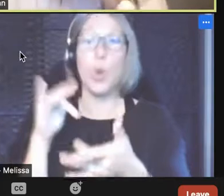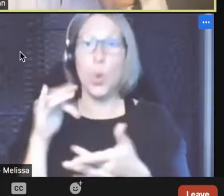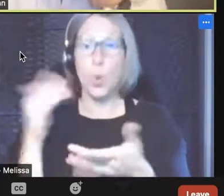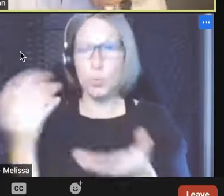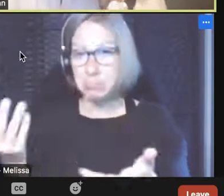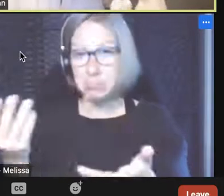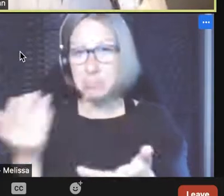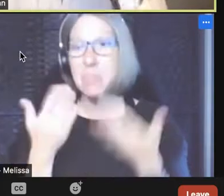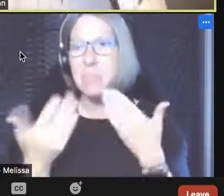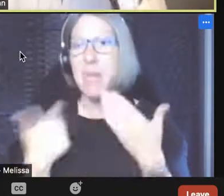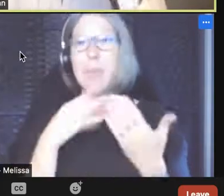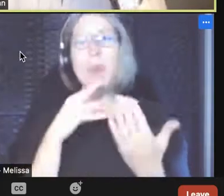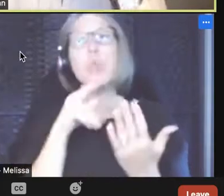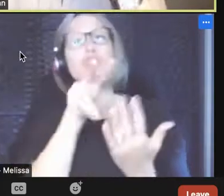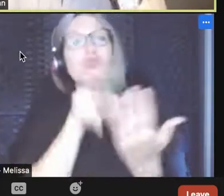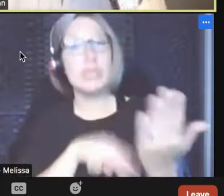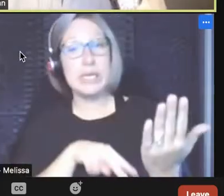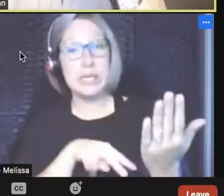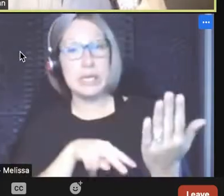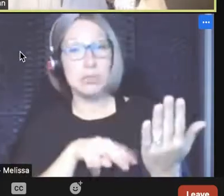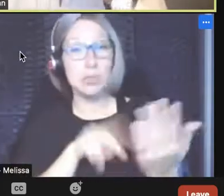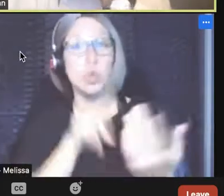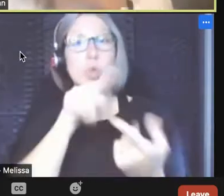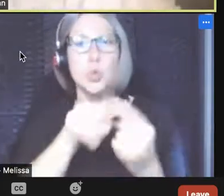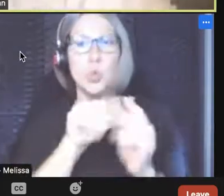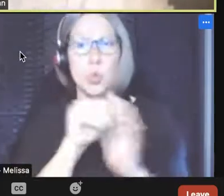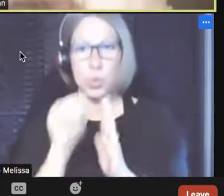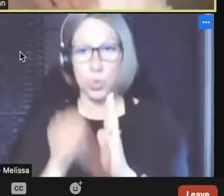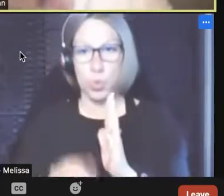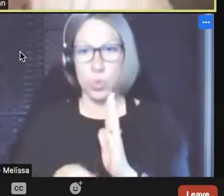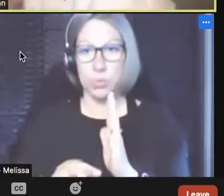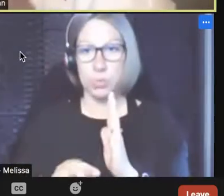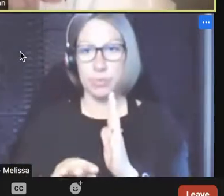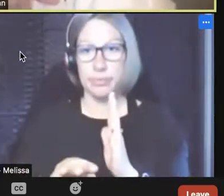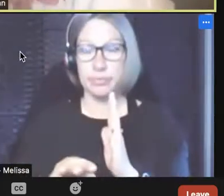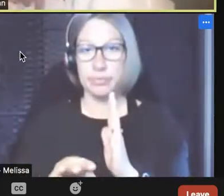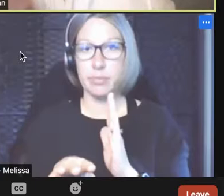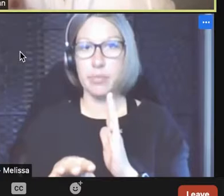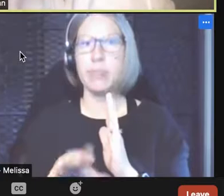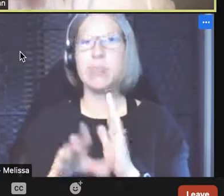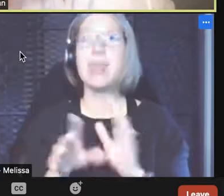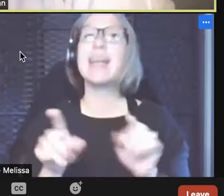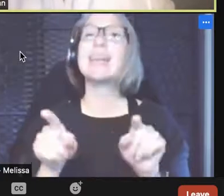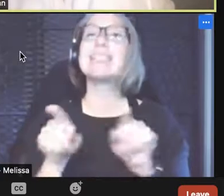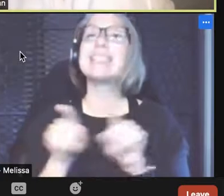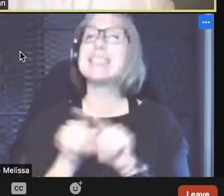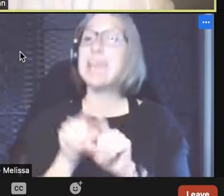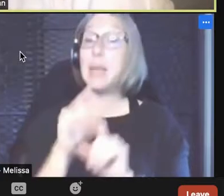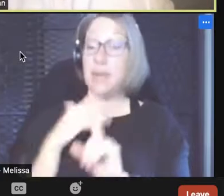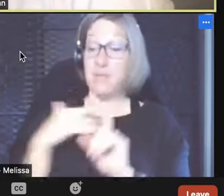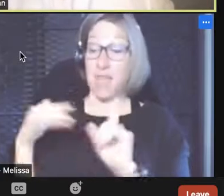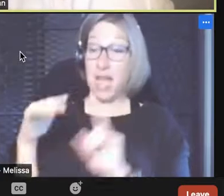Maybe I'm going to read it to the student. Okay, so, and the same is true if the environment is